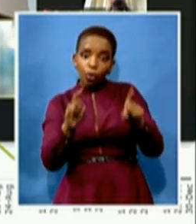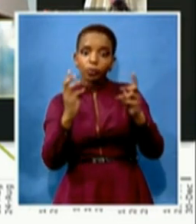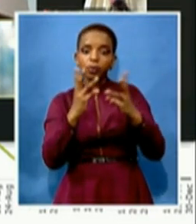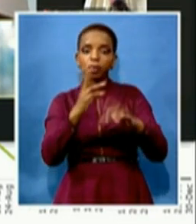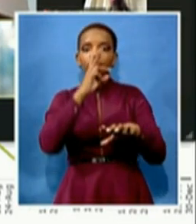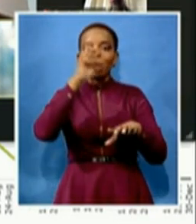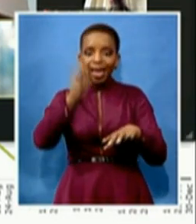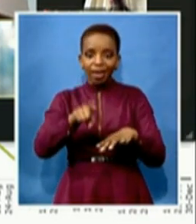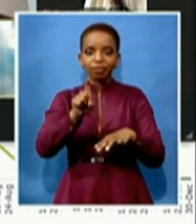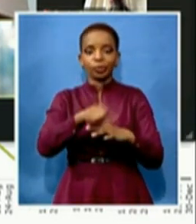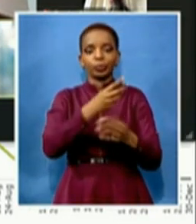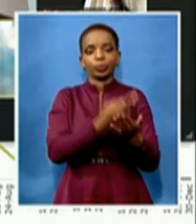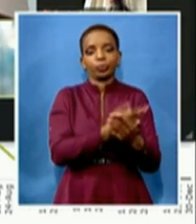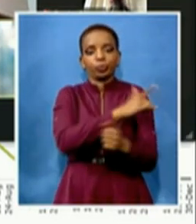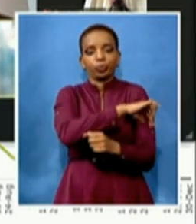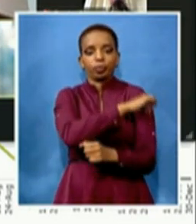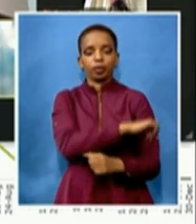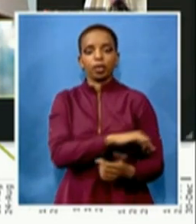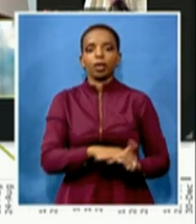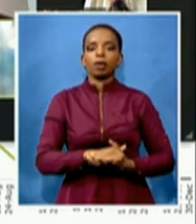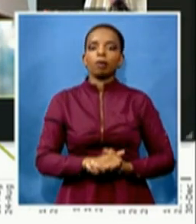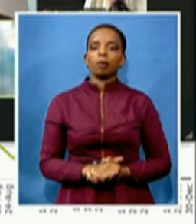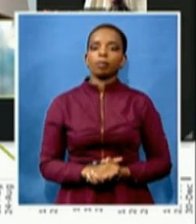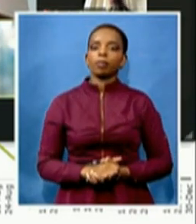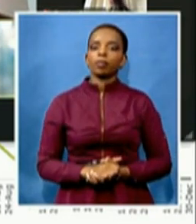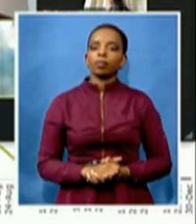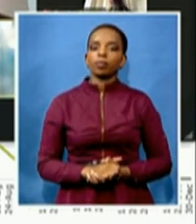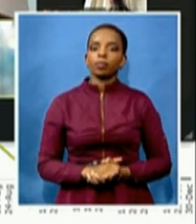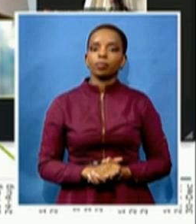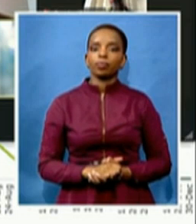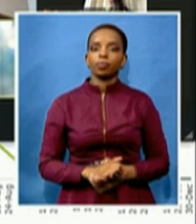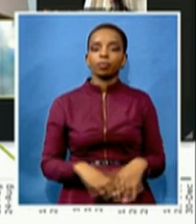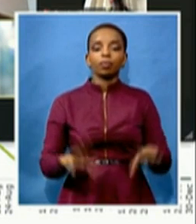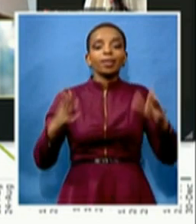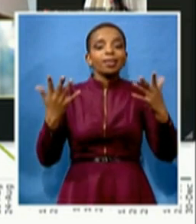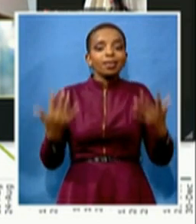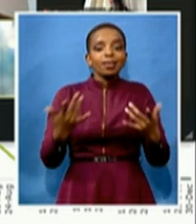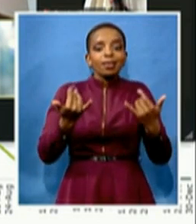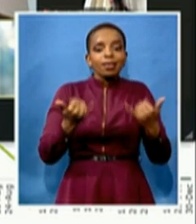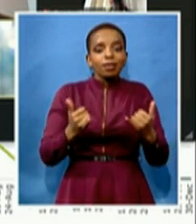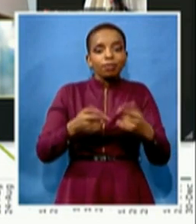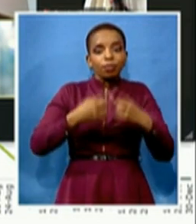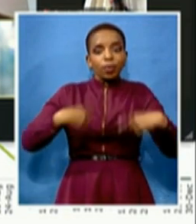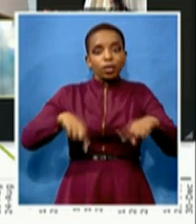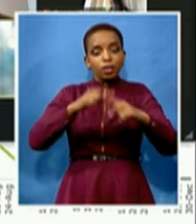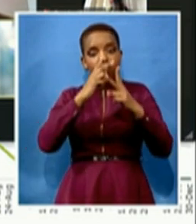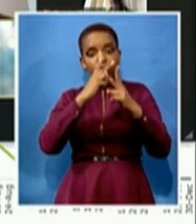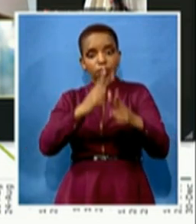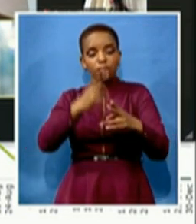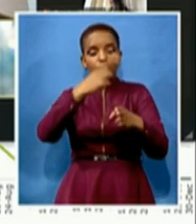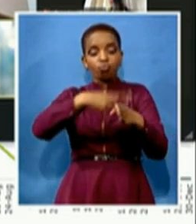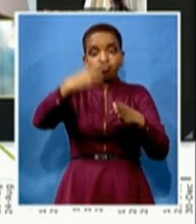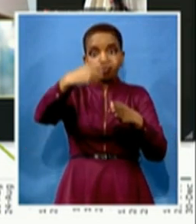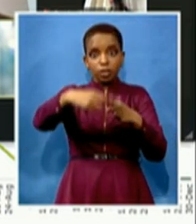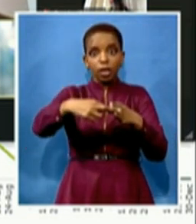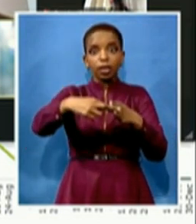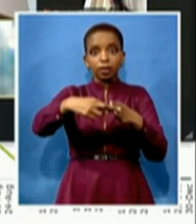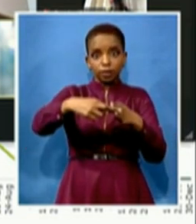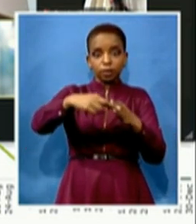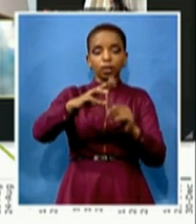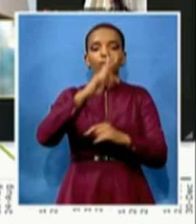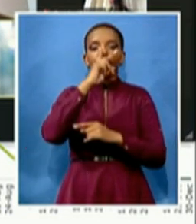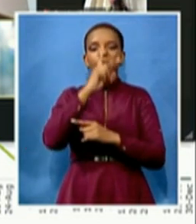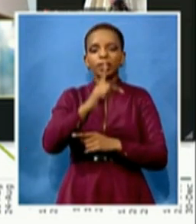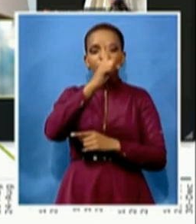So if we move to the results, in the graph on the slide here, you can see